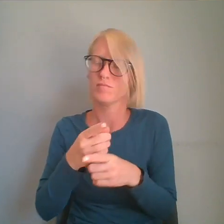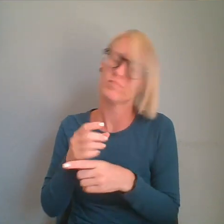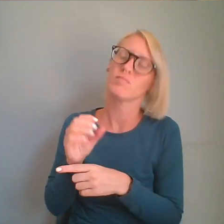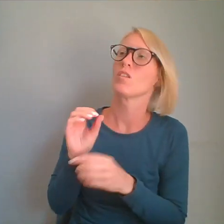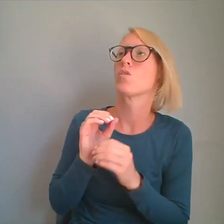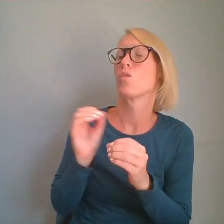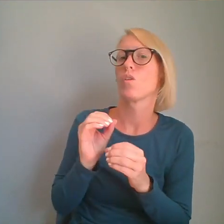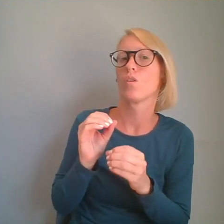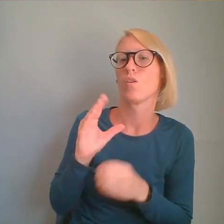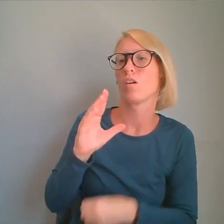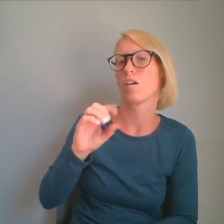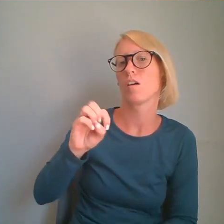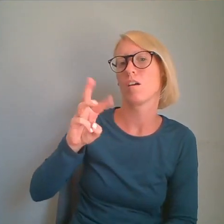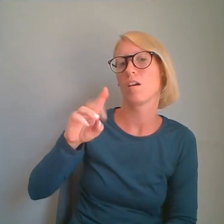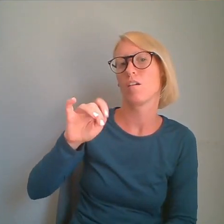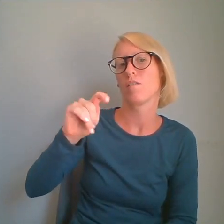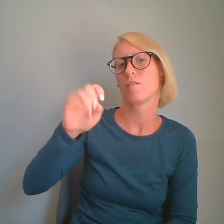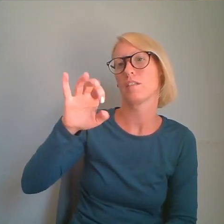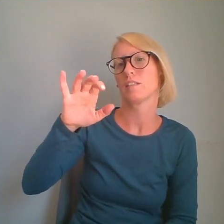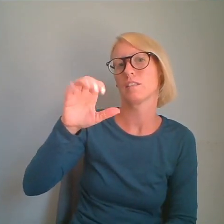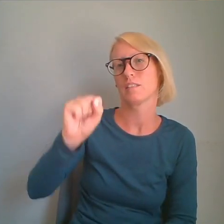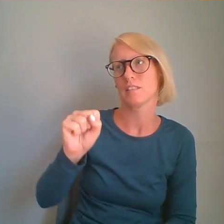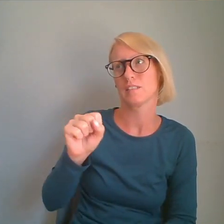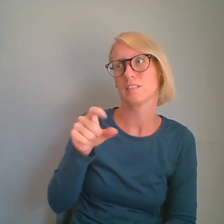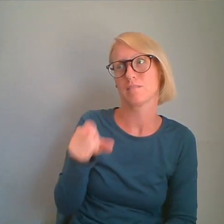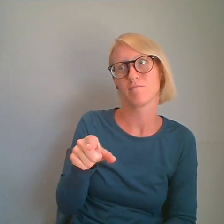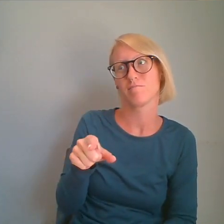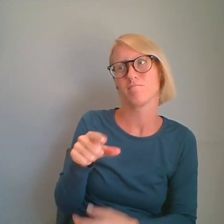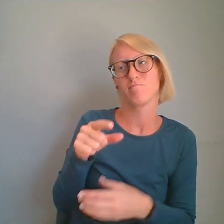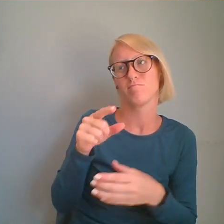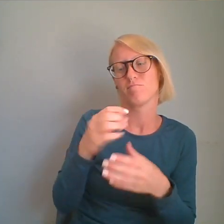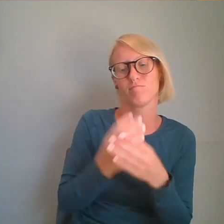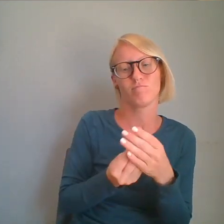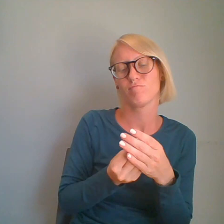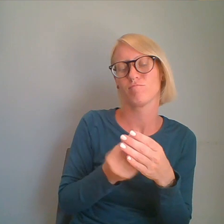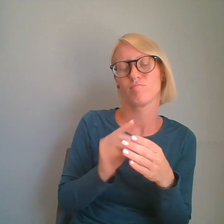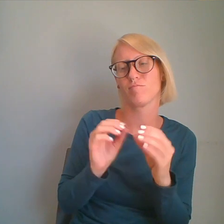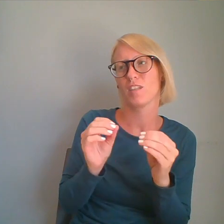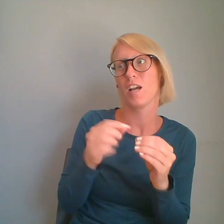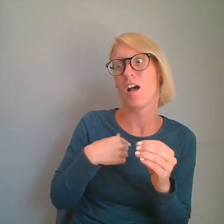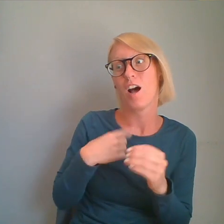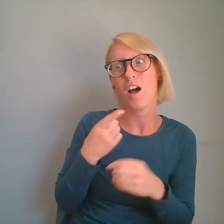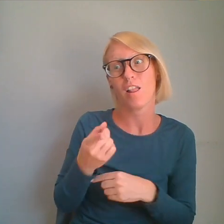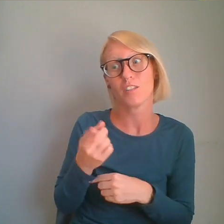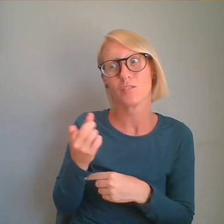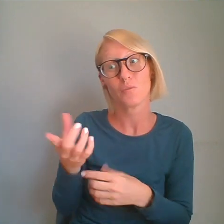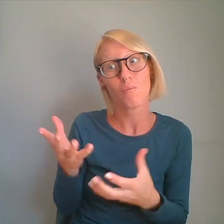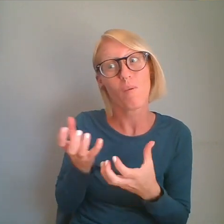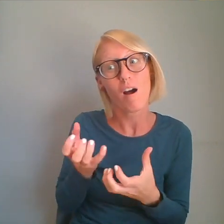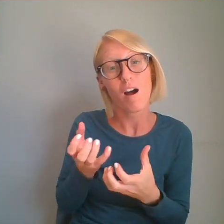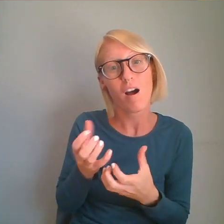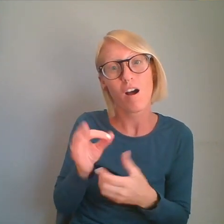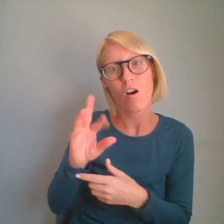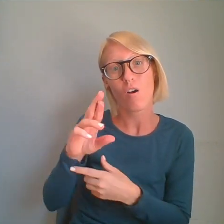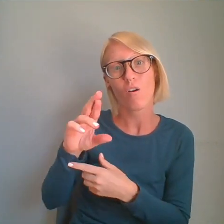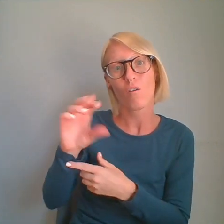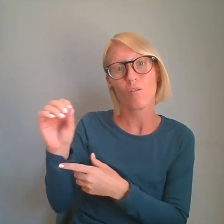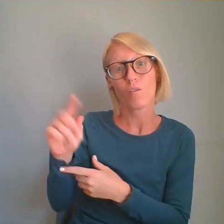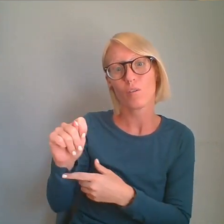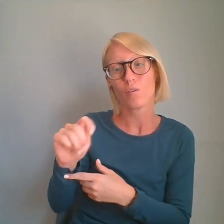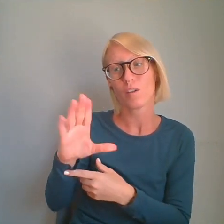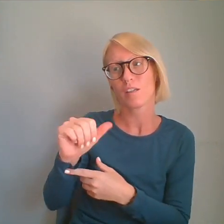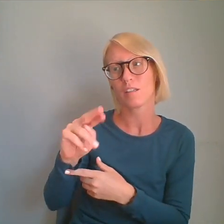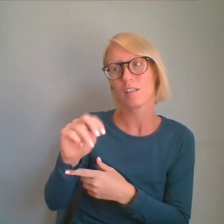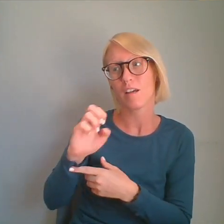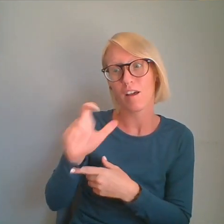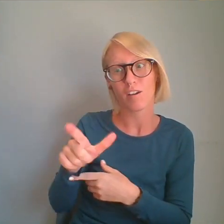Unless, of course, you'd like a root canal, then I suppose I could give you one. Mm-hmm. But you probably don't want that. Do you?